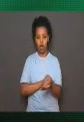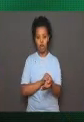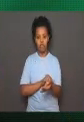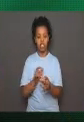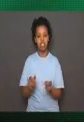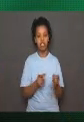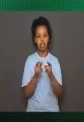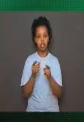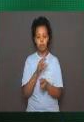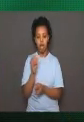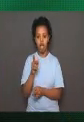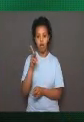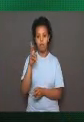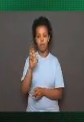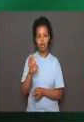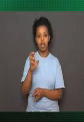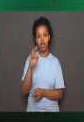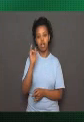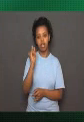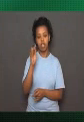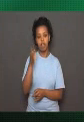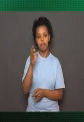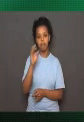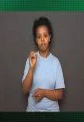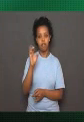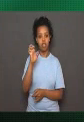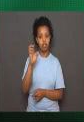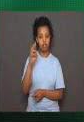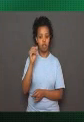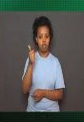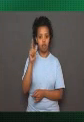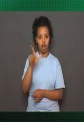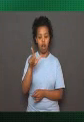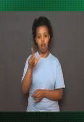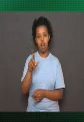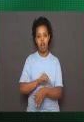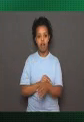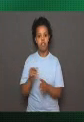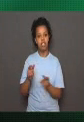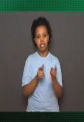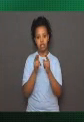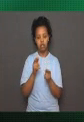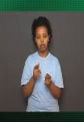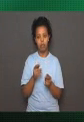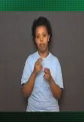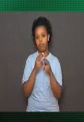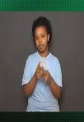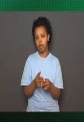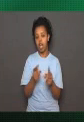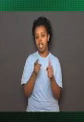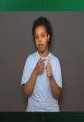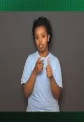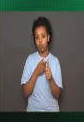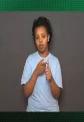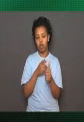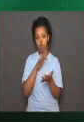central nervous system and the peripheral nervous system. The central nervous